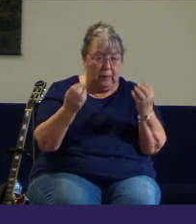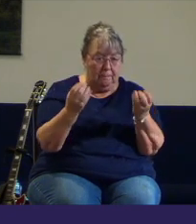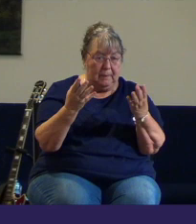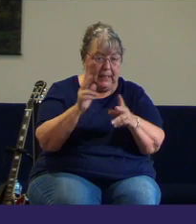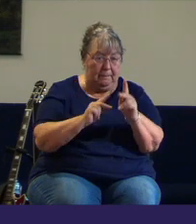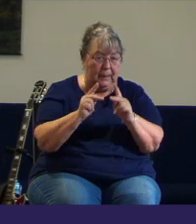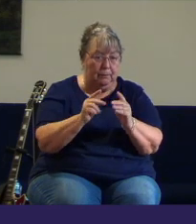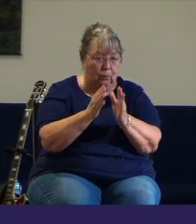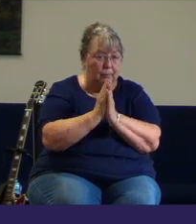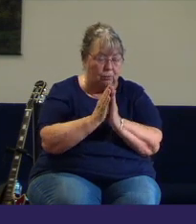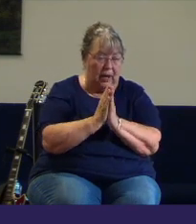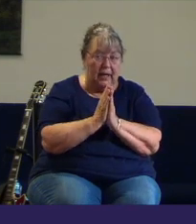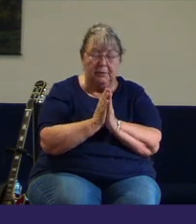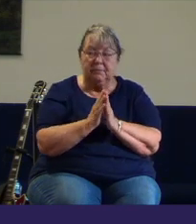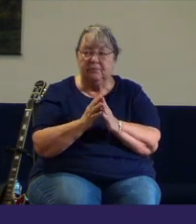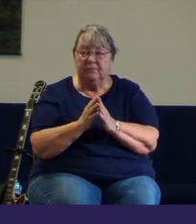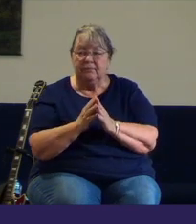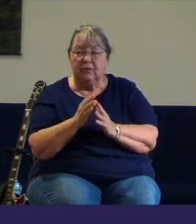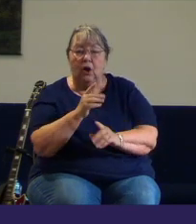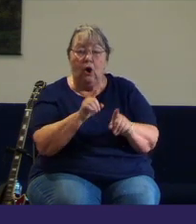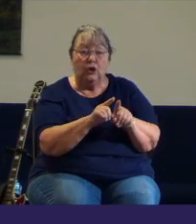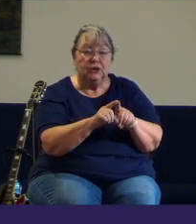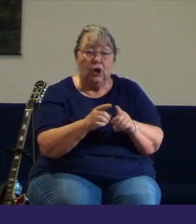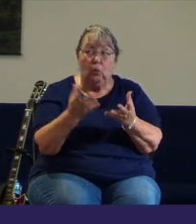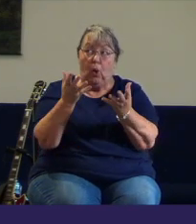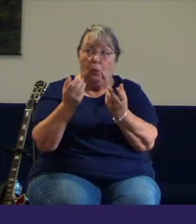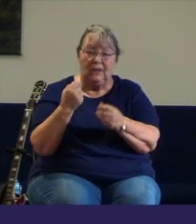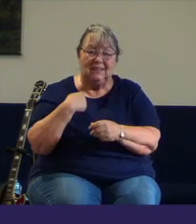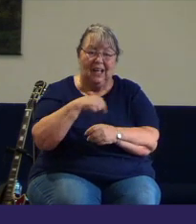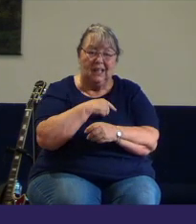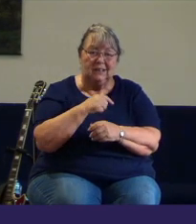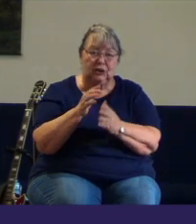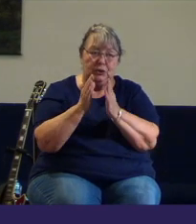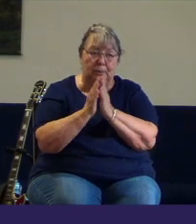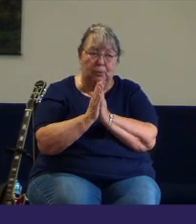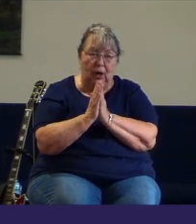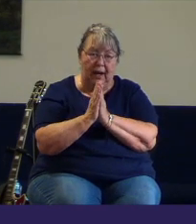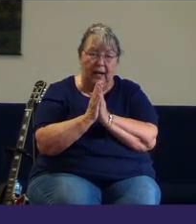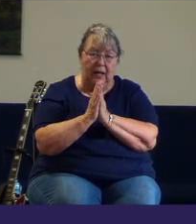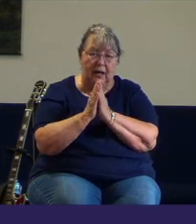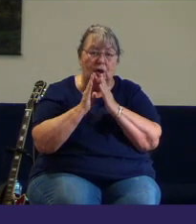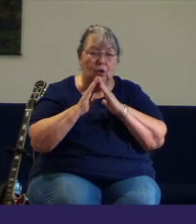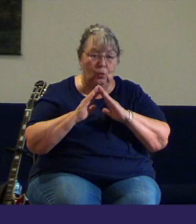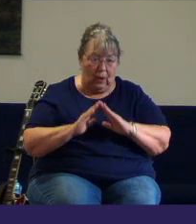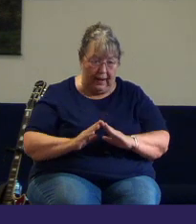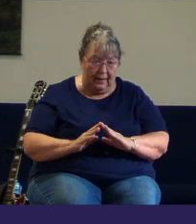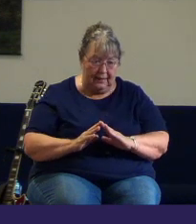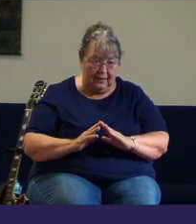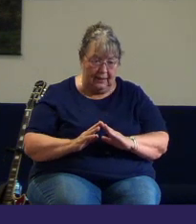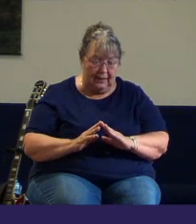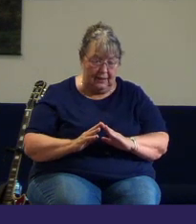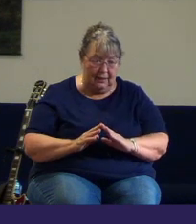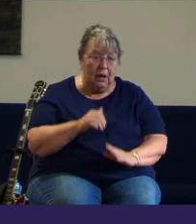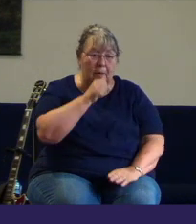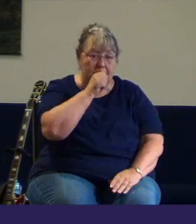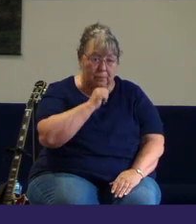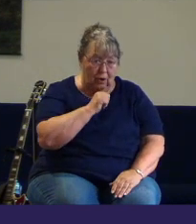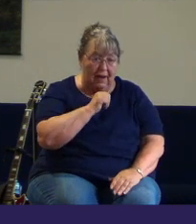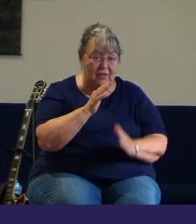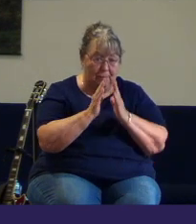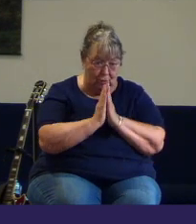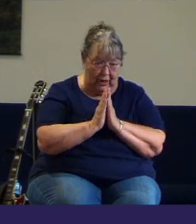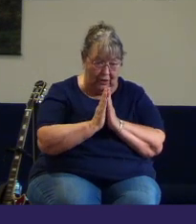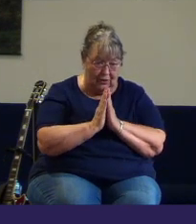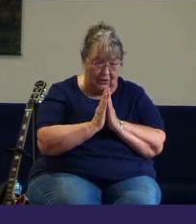Please hear this. It's in those quiet moments with Jesus. It's in the private prayers that he instills within